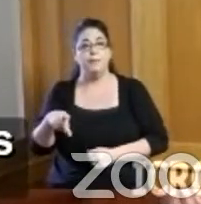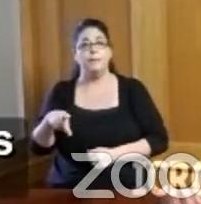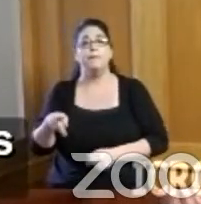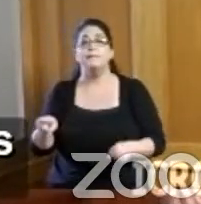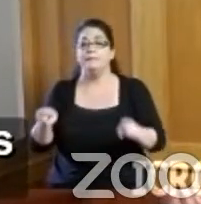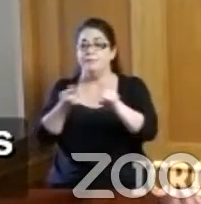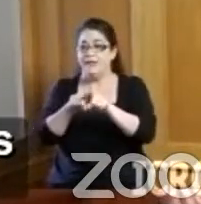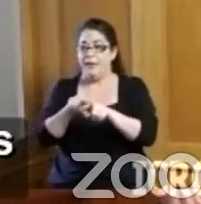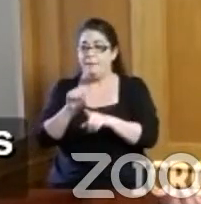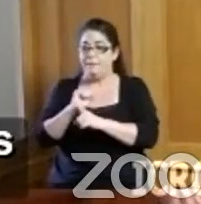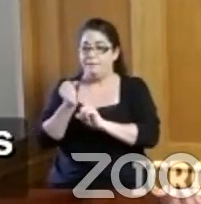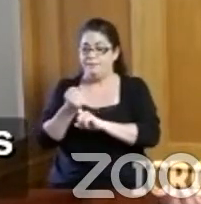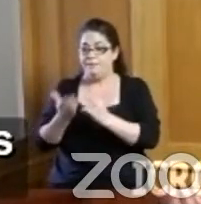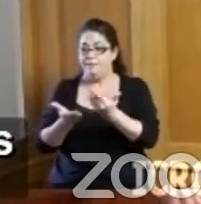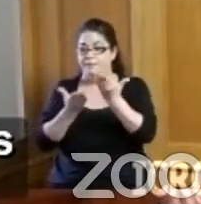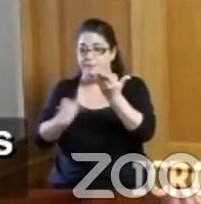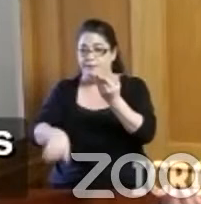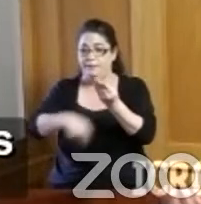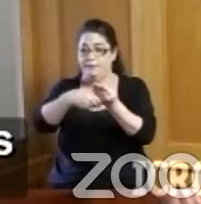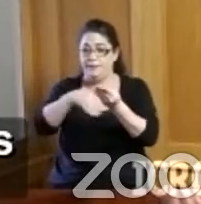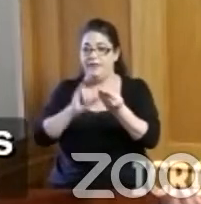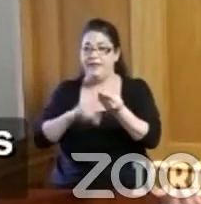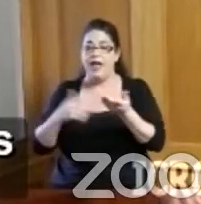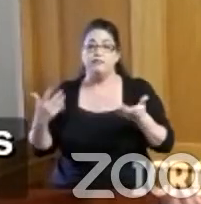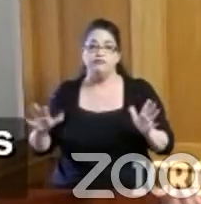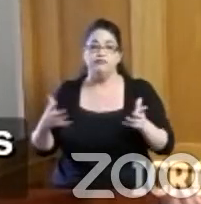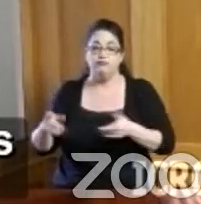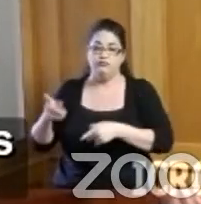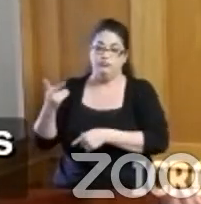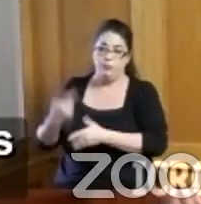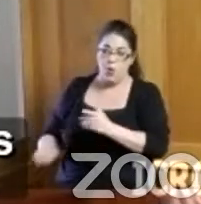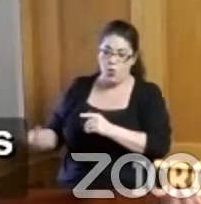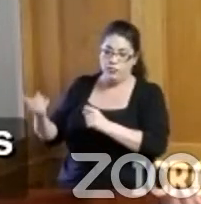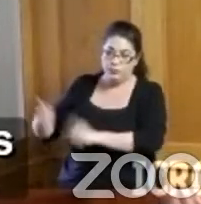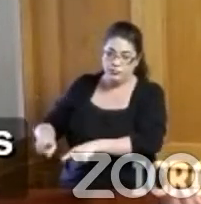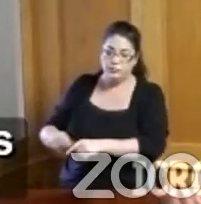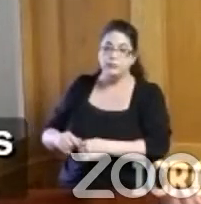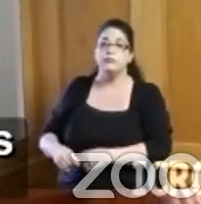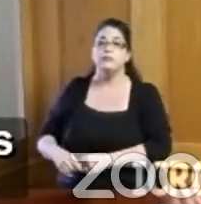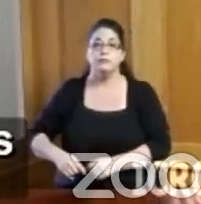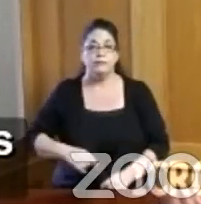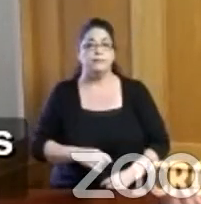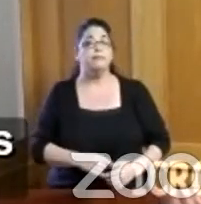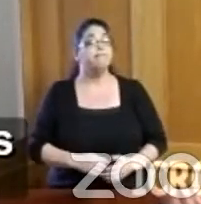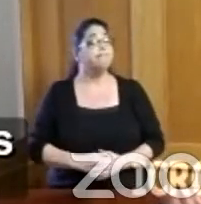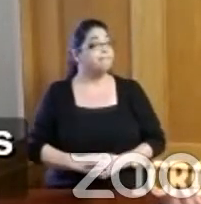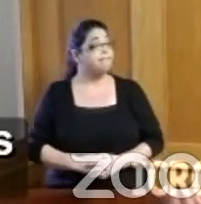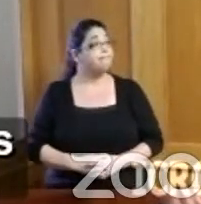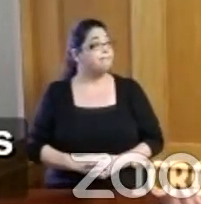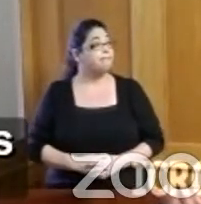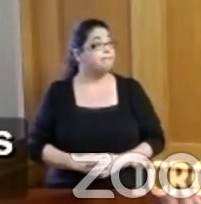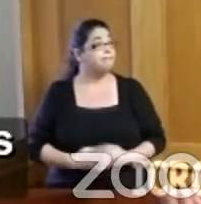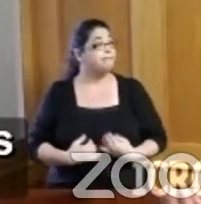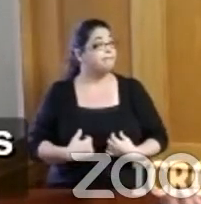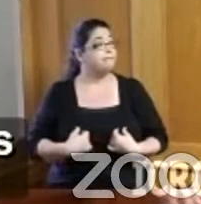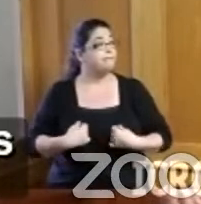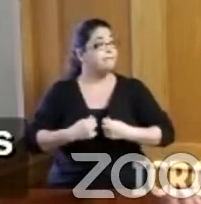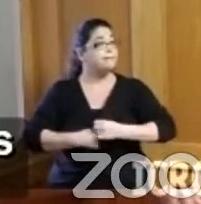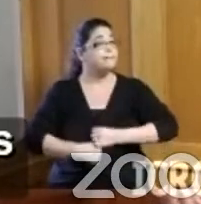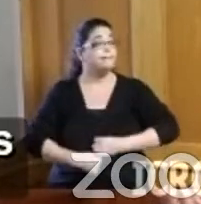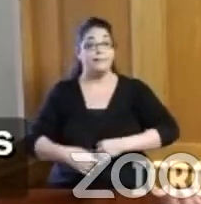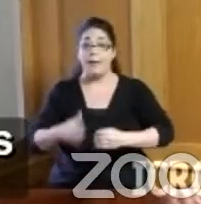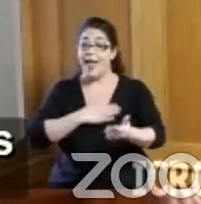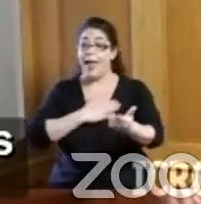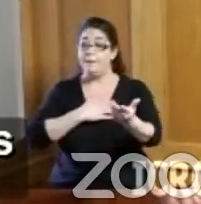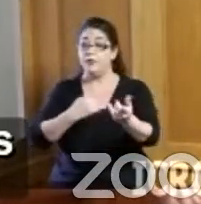same conditions. So the Township and Zoning Commission were on the same page with all the recommendations. So with that, I'd be happy to answer any